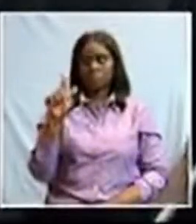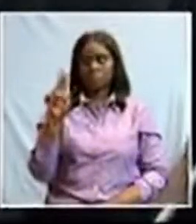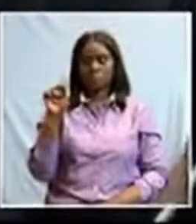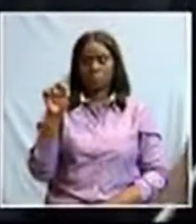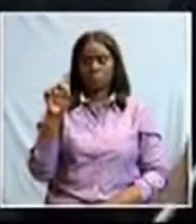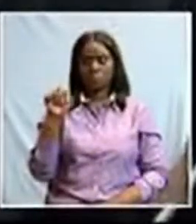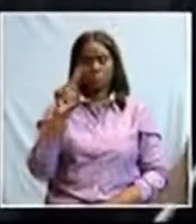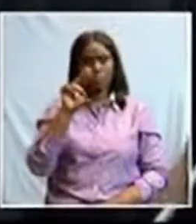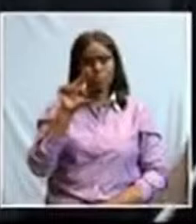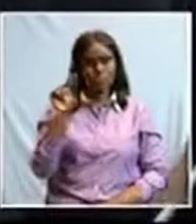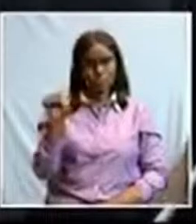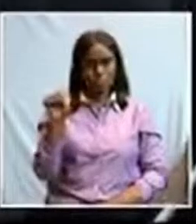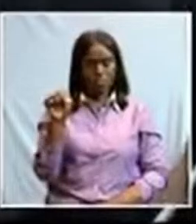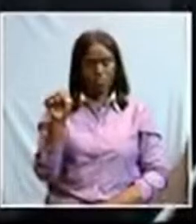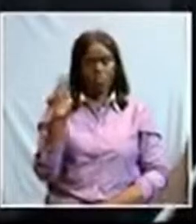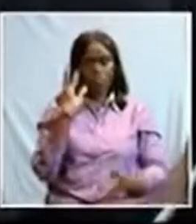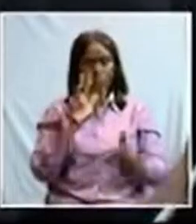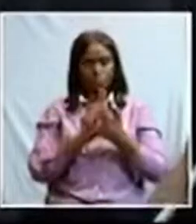in 2022.